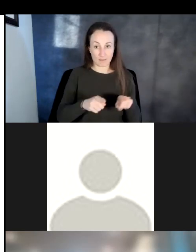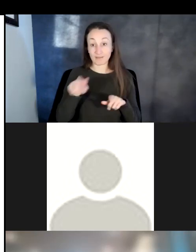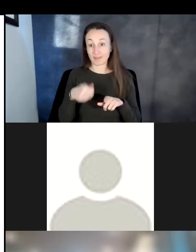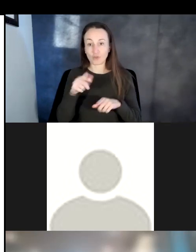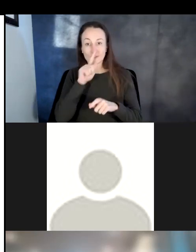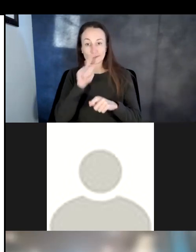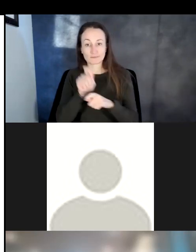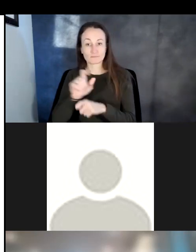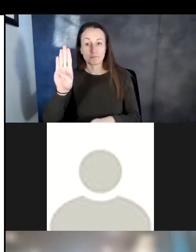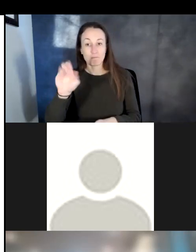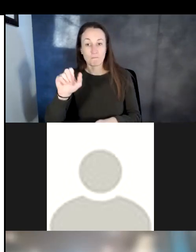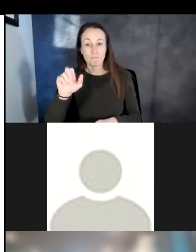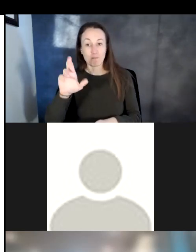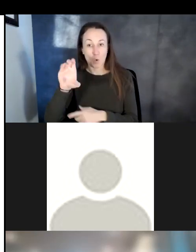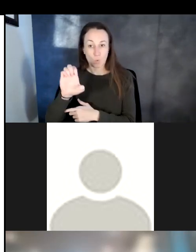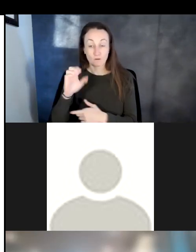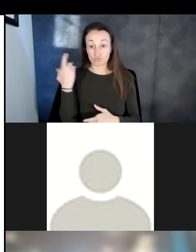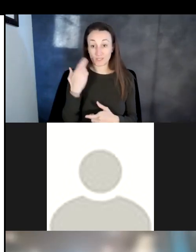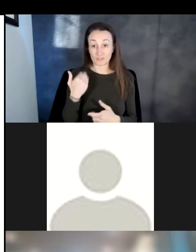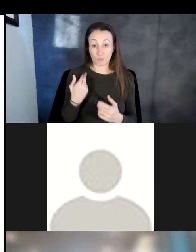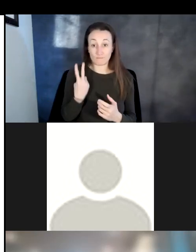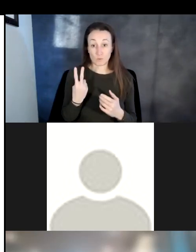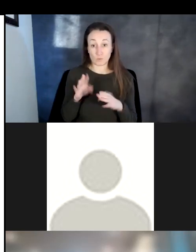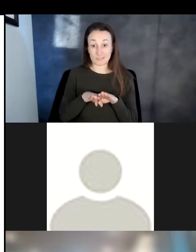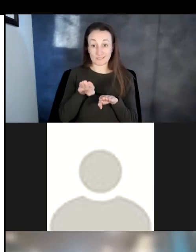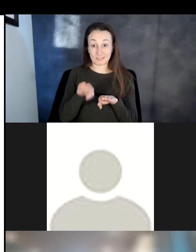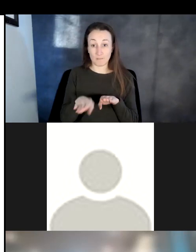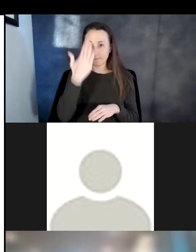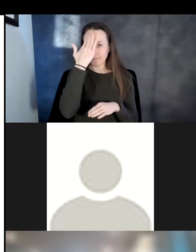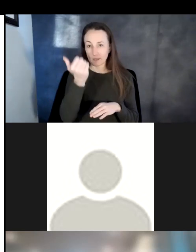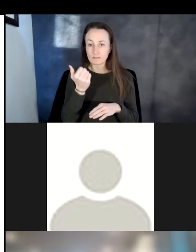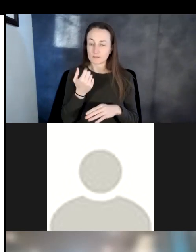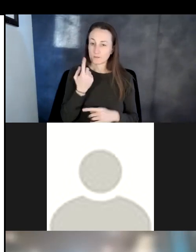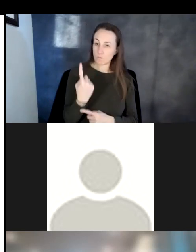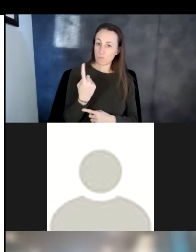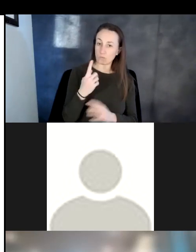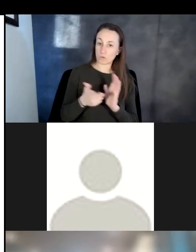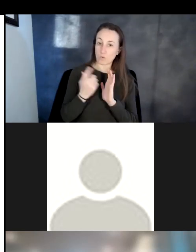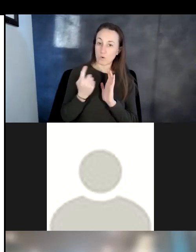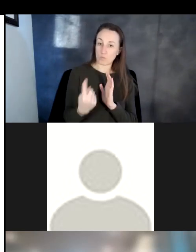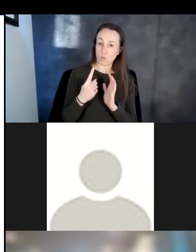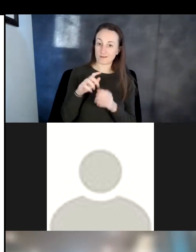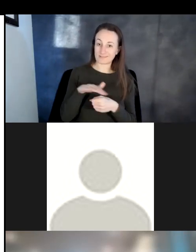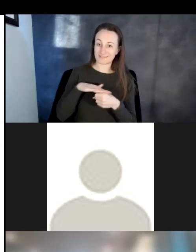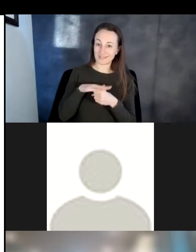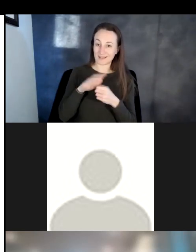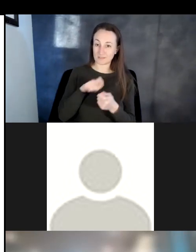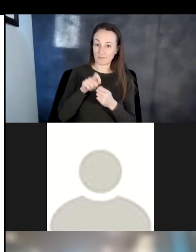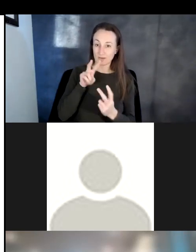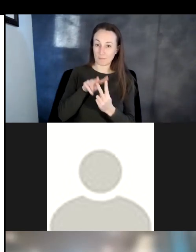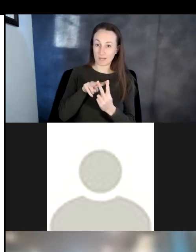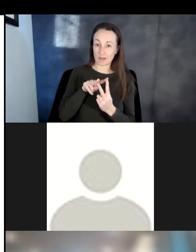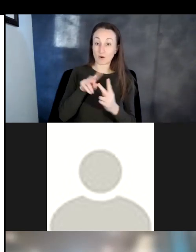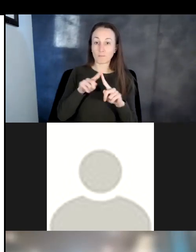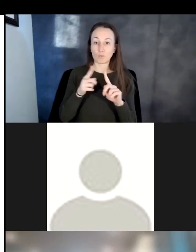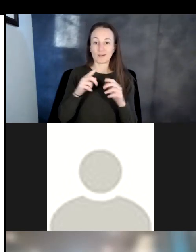So the reason we do 2-stage is because this actually means that we only need 1 site-specific pair per position, but we can recycle the barcode